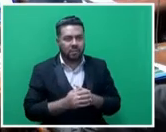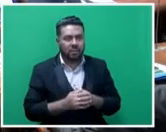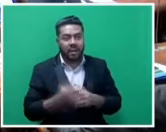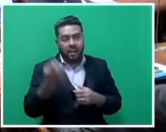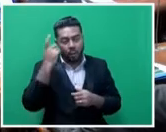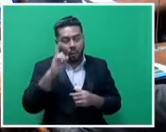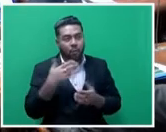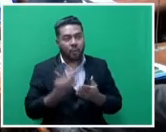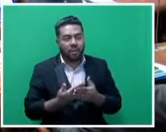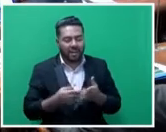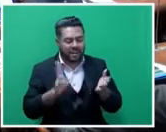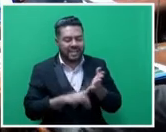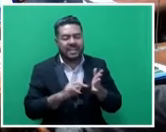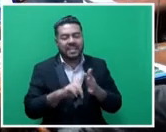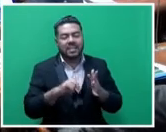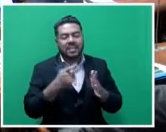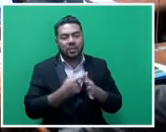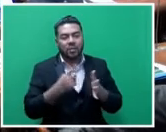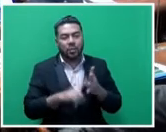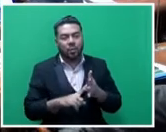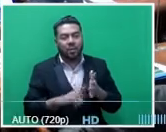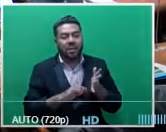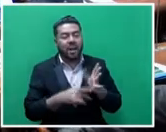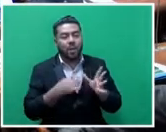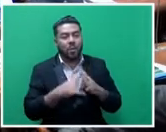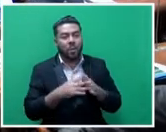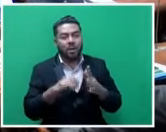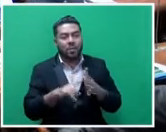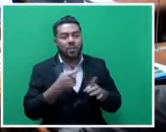on the Honourable Niko Nawaikula to ask question 75. You have the floor.